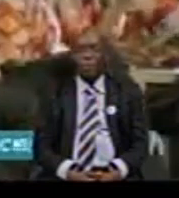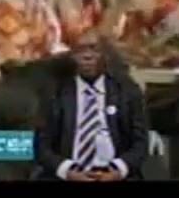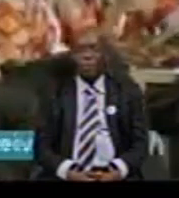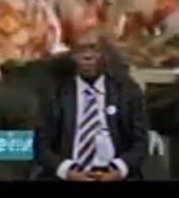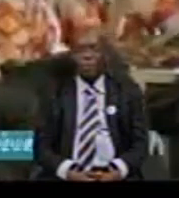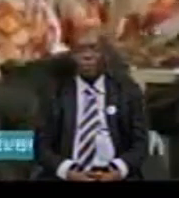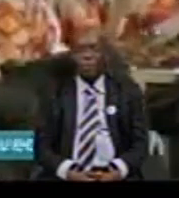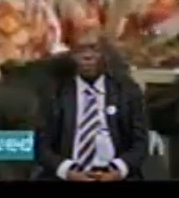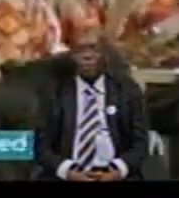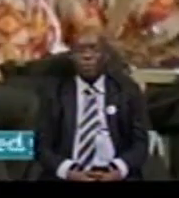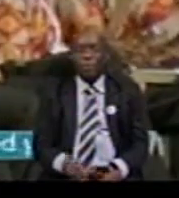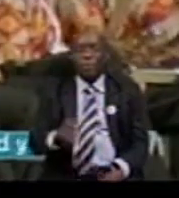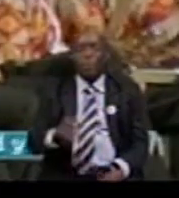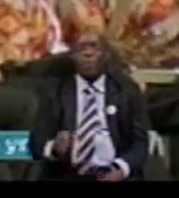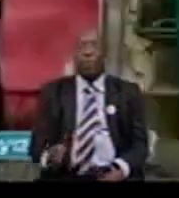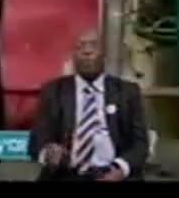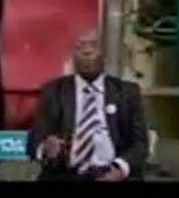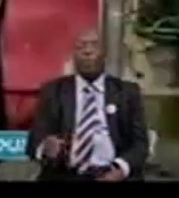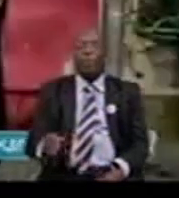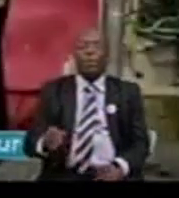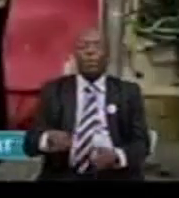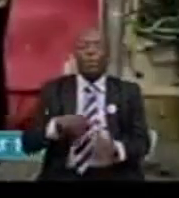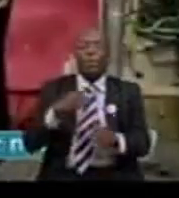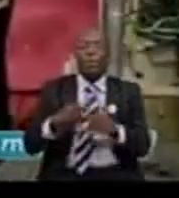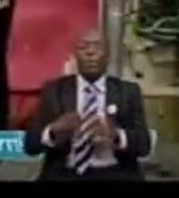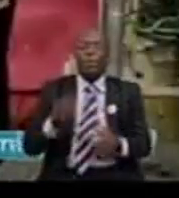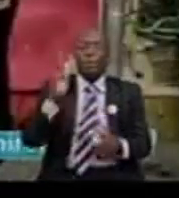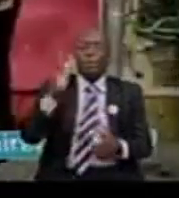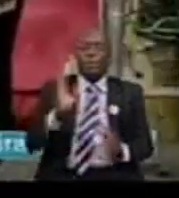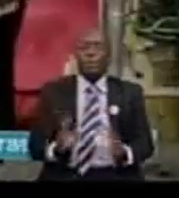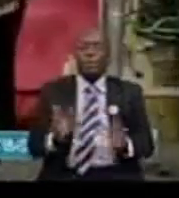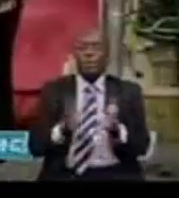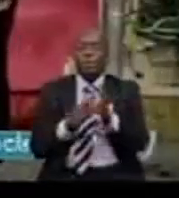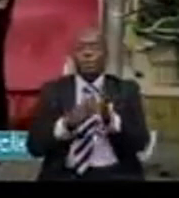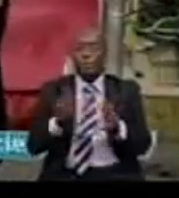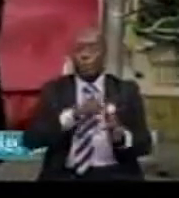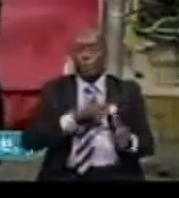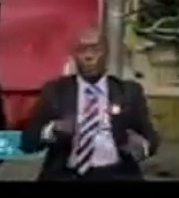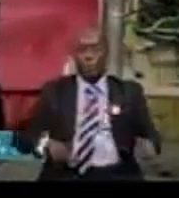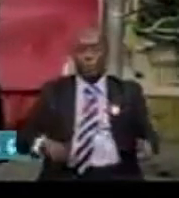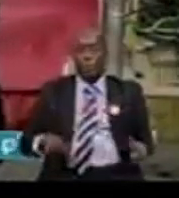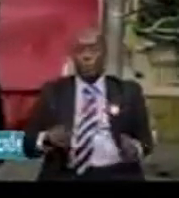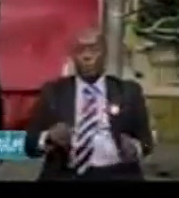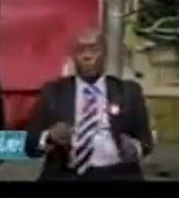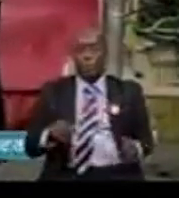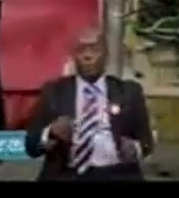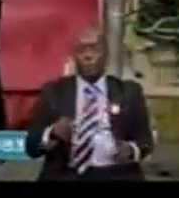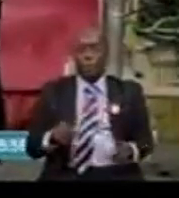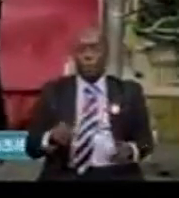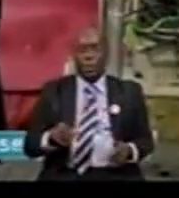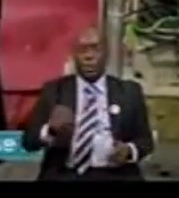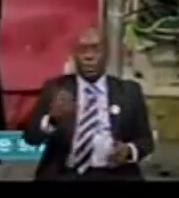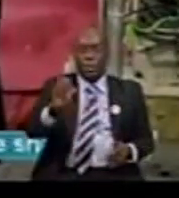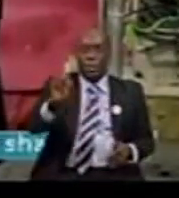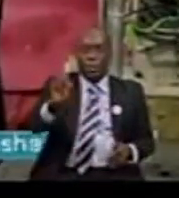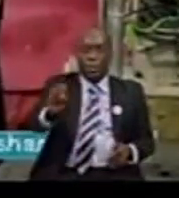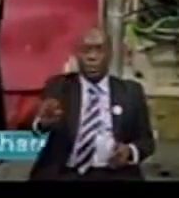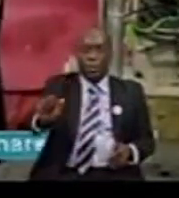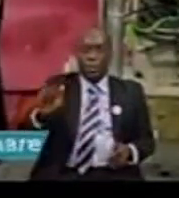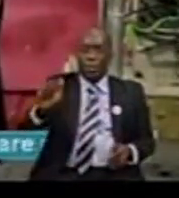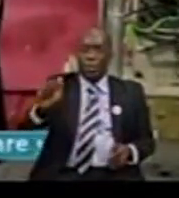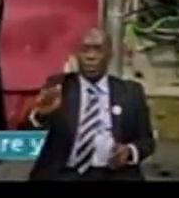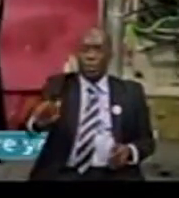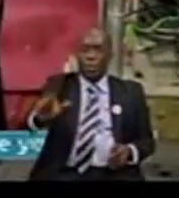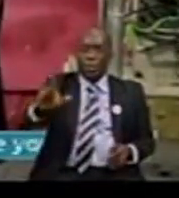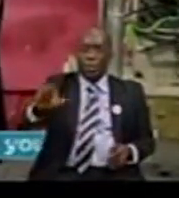The next testifier. Praise the Lord. I am Ogu Salome Elizabeth. I